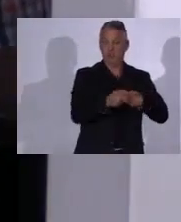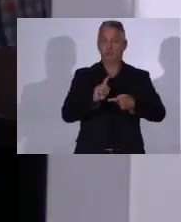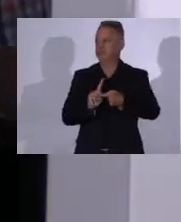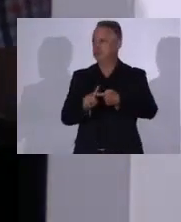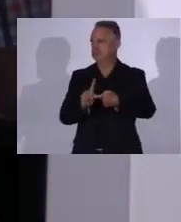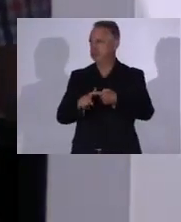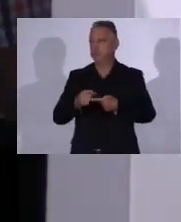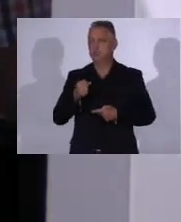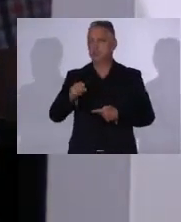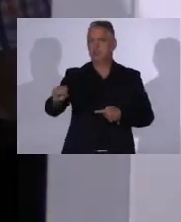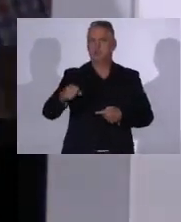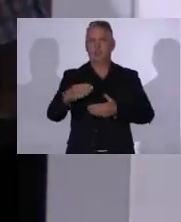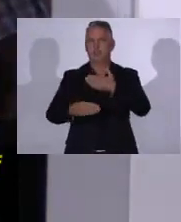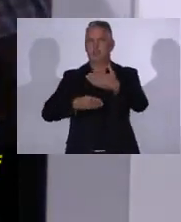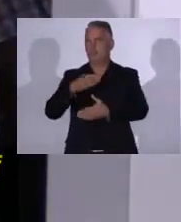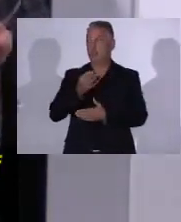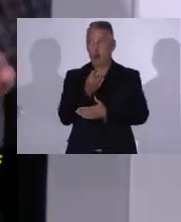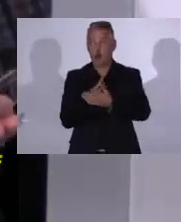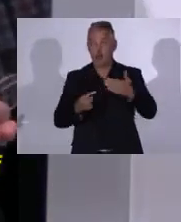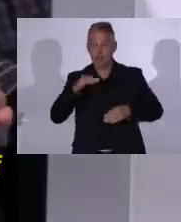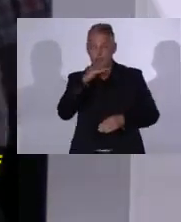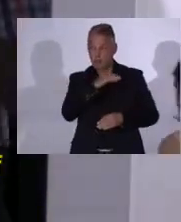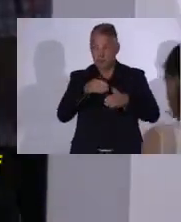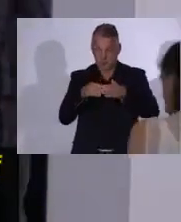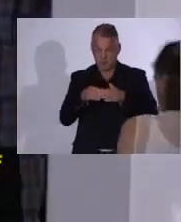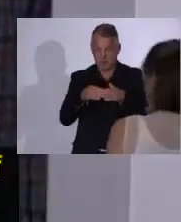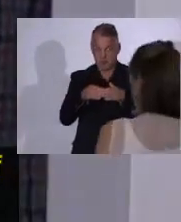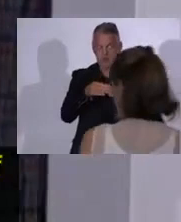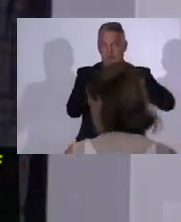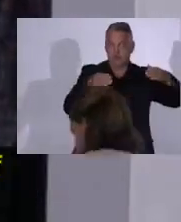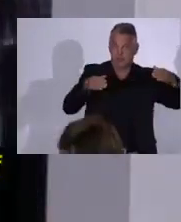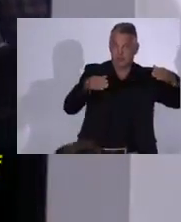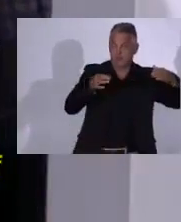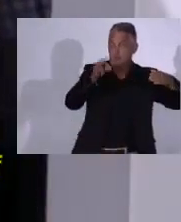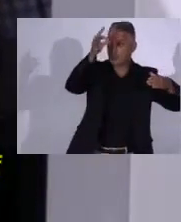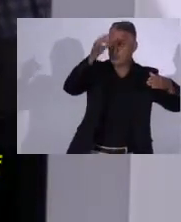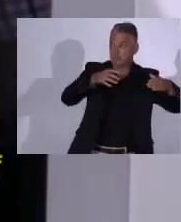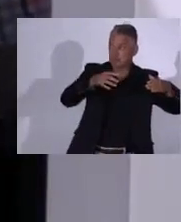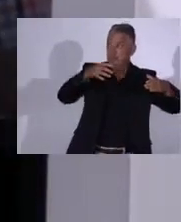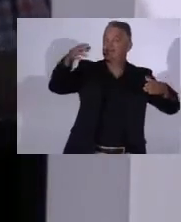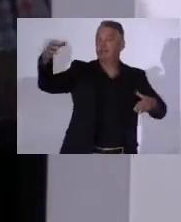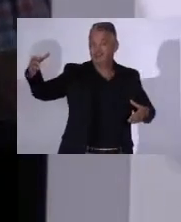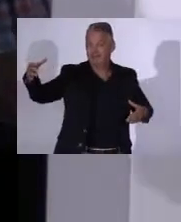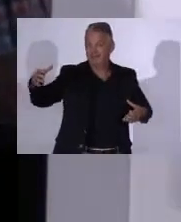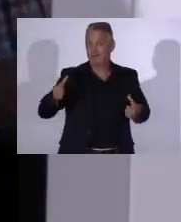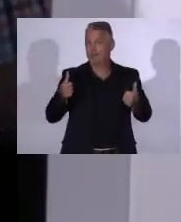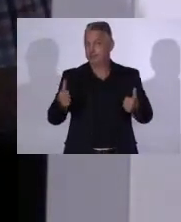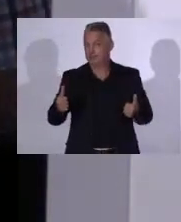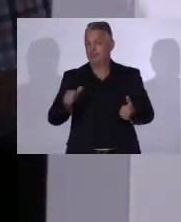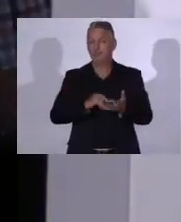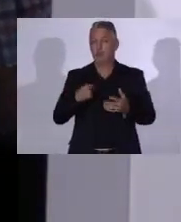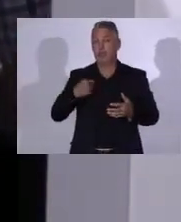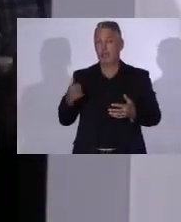used to roll this program outside of Melbourne into initially Ballarat and then around the rest of the state. So the initial findings really were from a